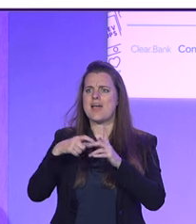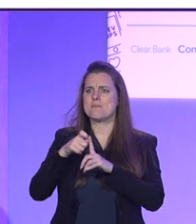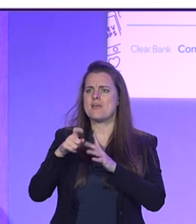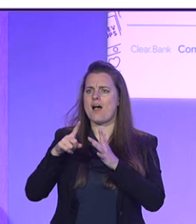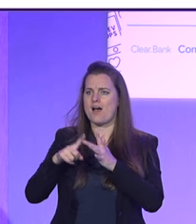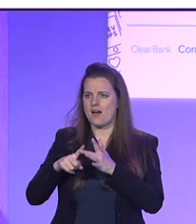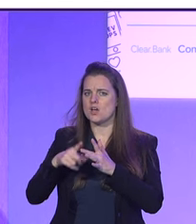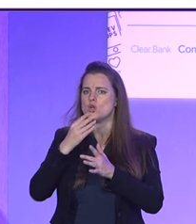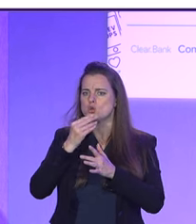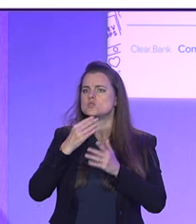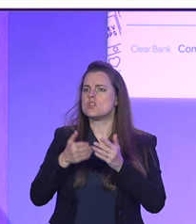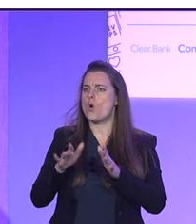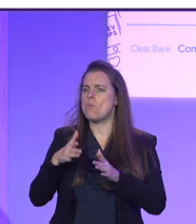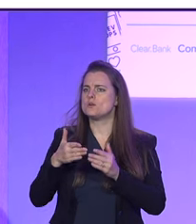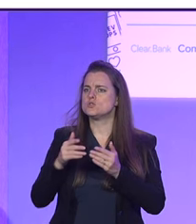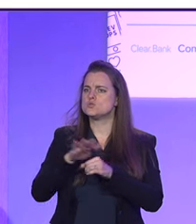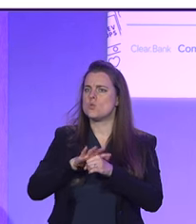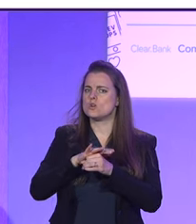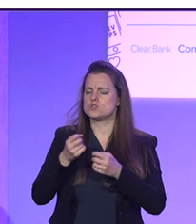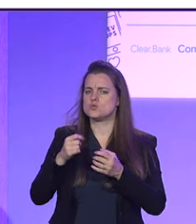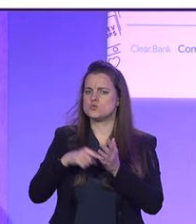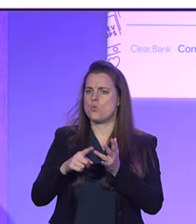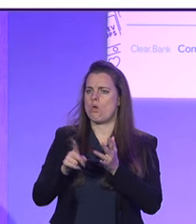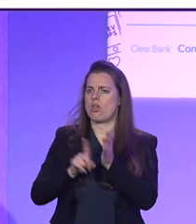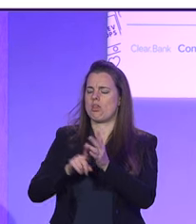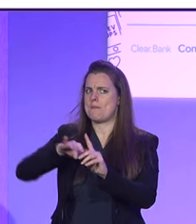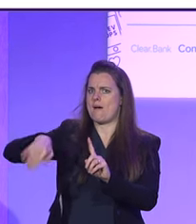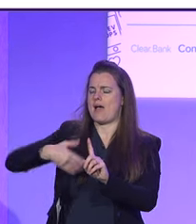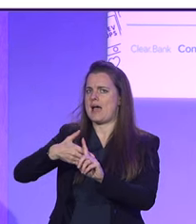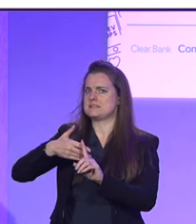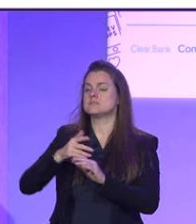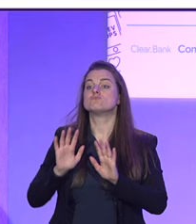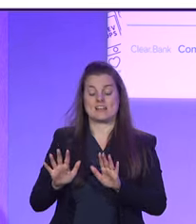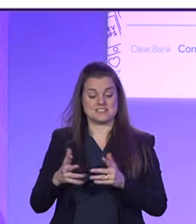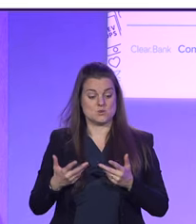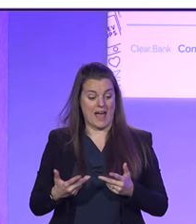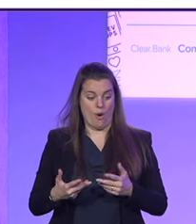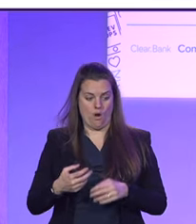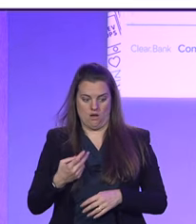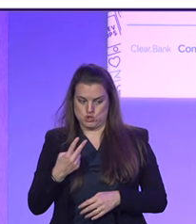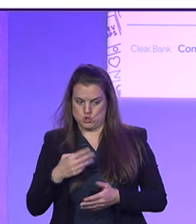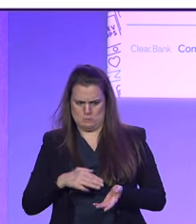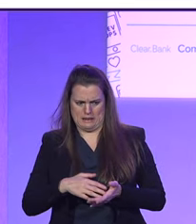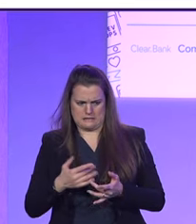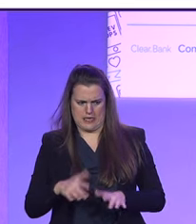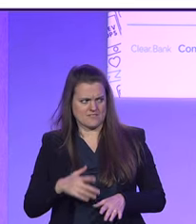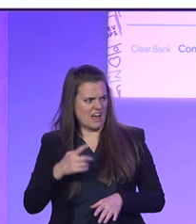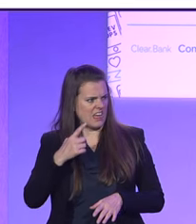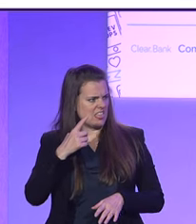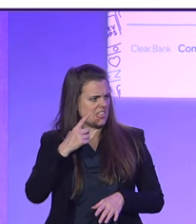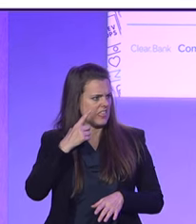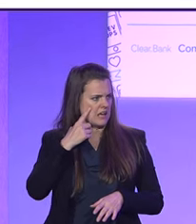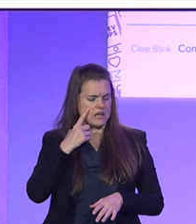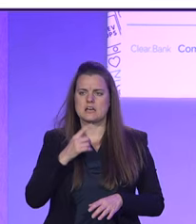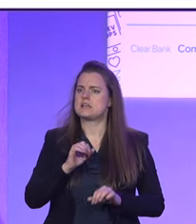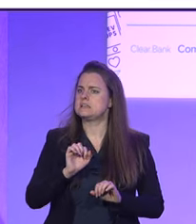uses this open source tool behind the scenes. Now I've got just 2 minutes, I think. I